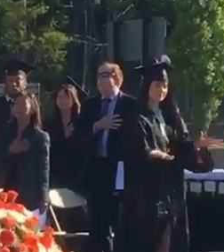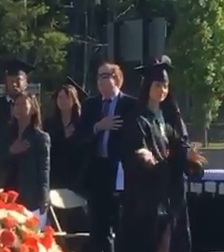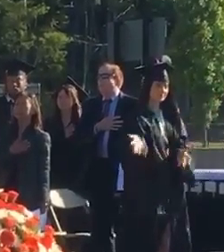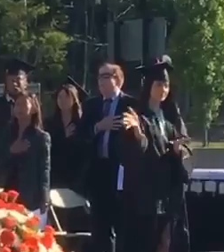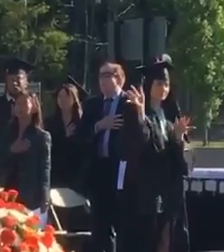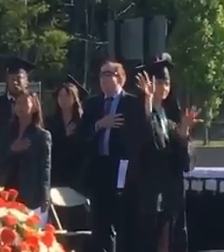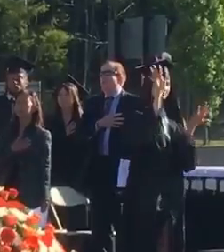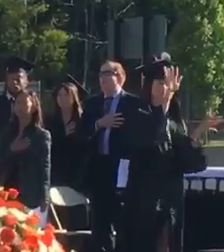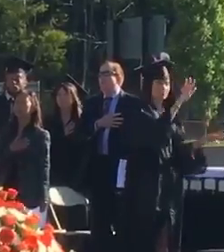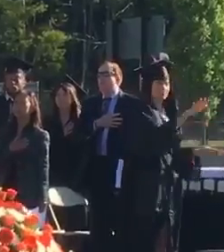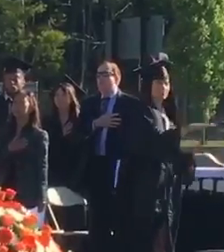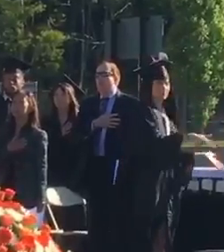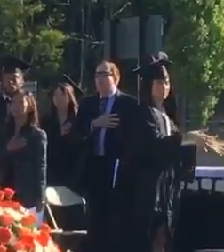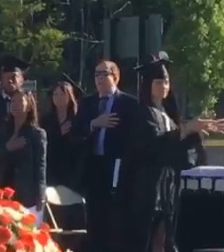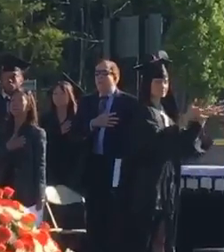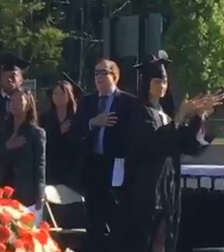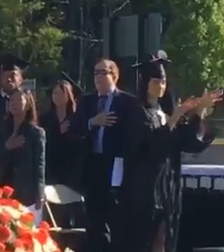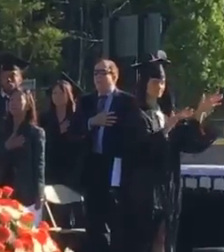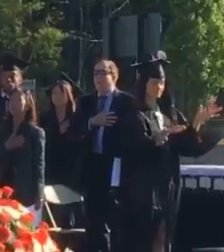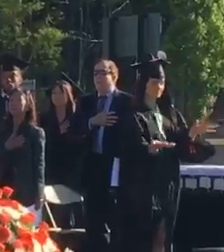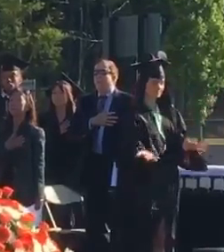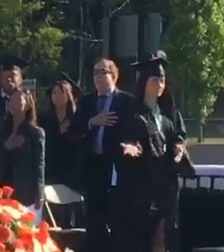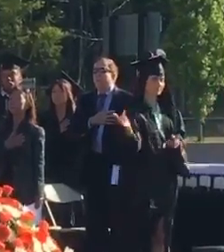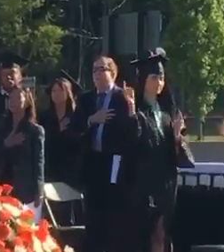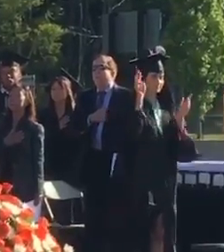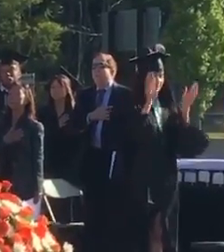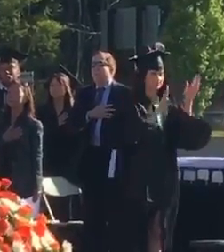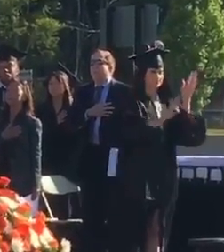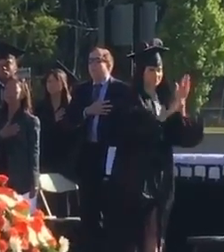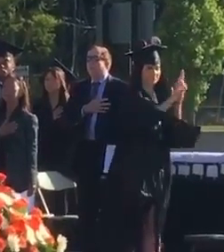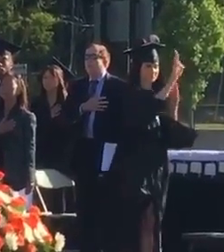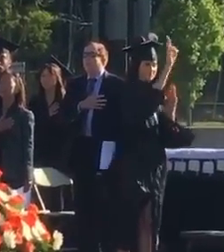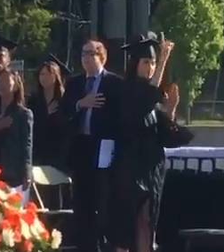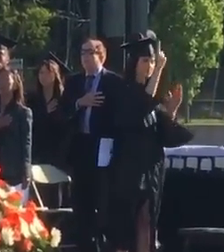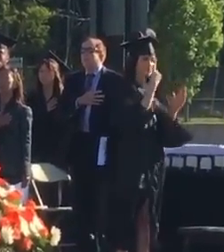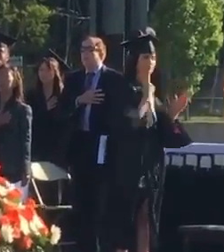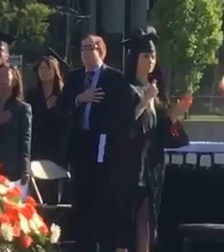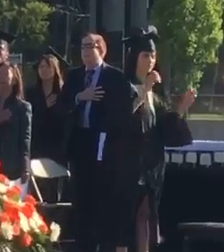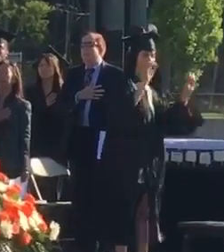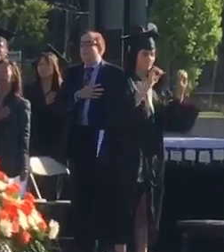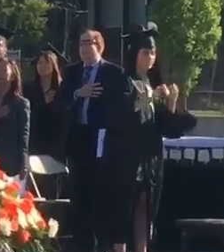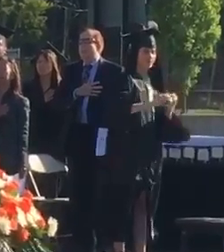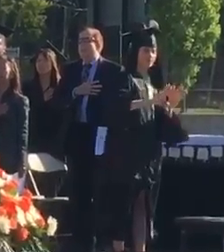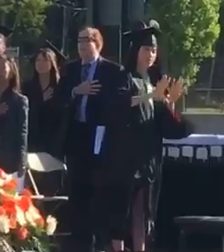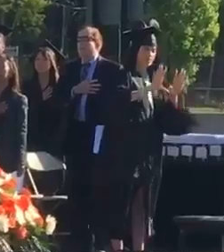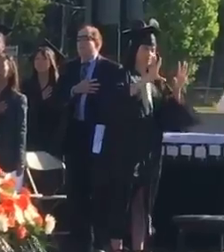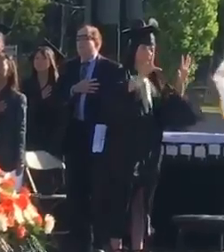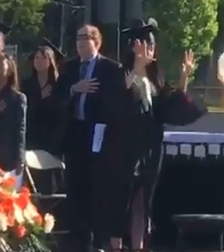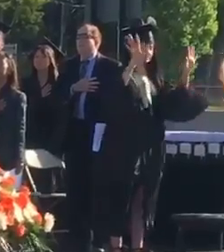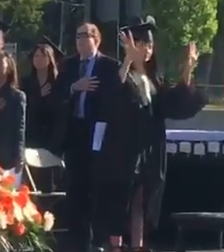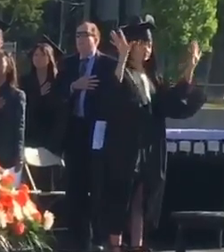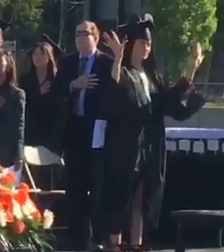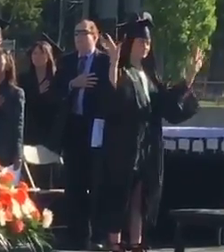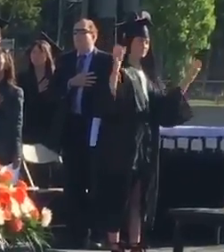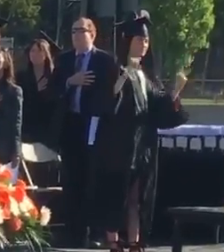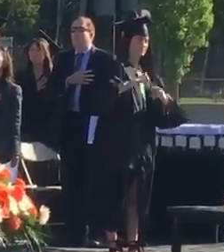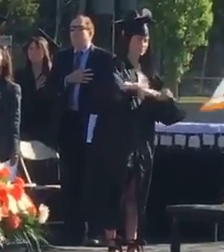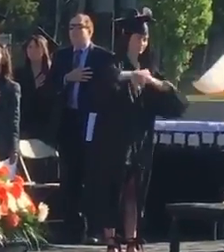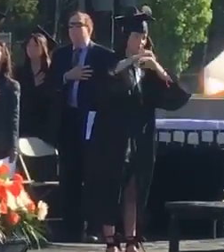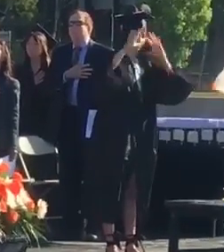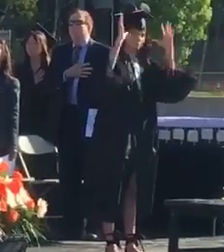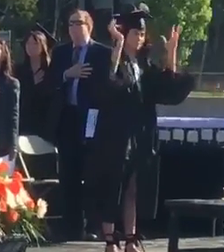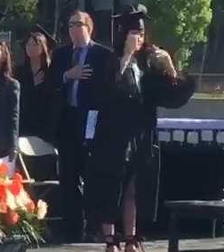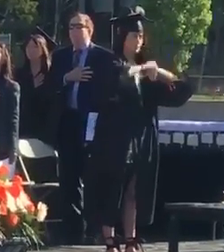streaming And the rocket's red glare, the